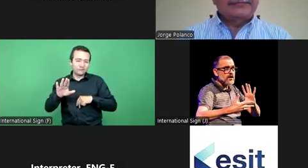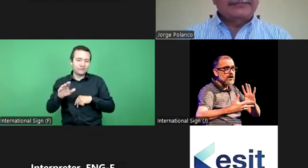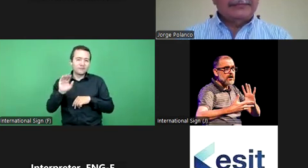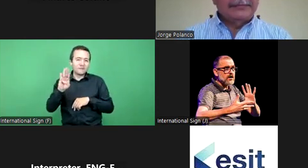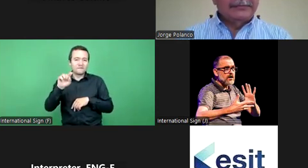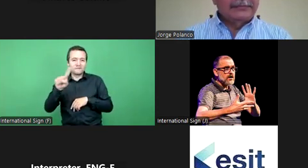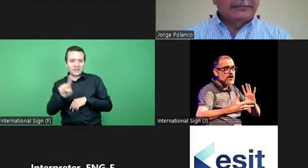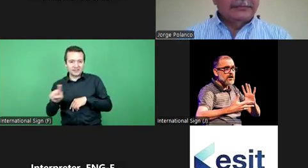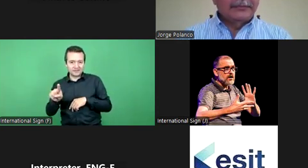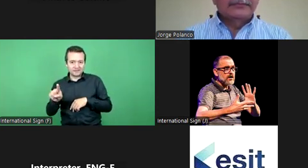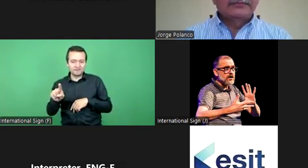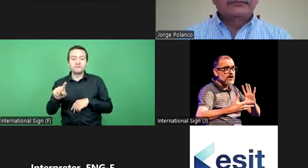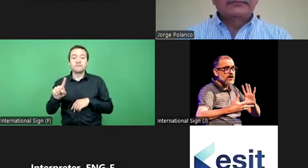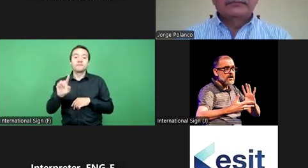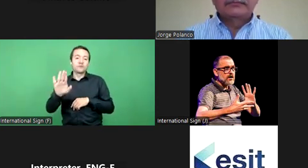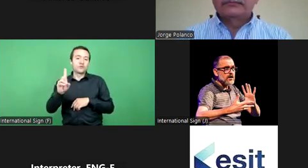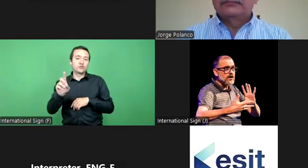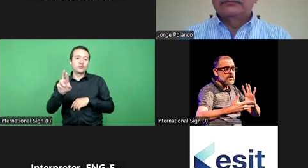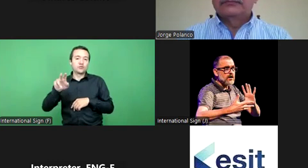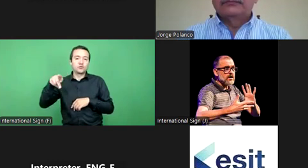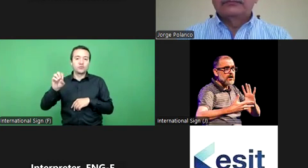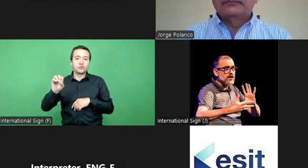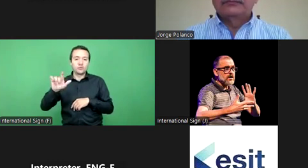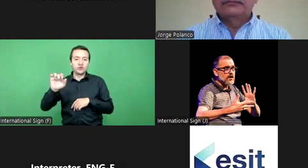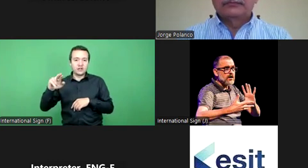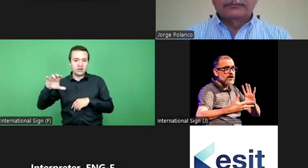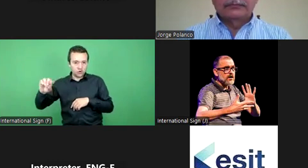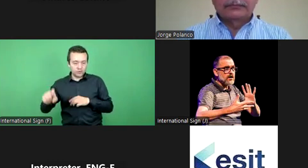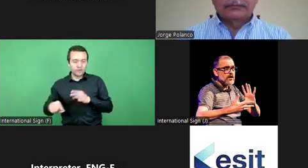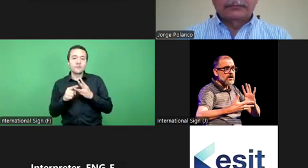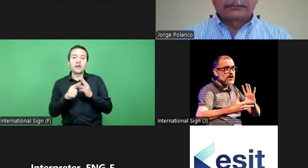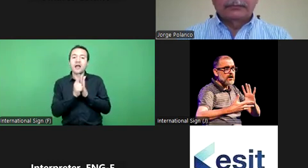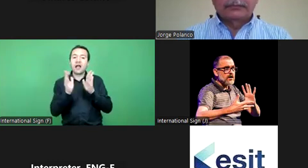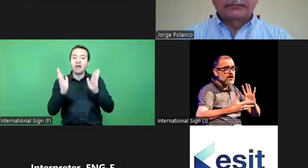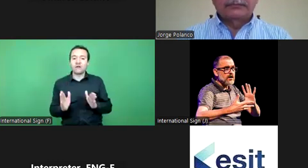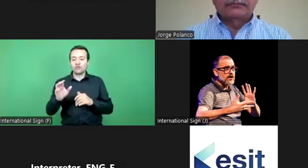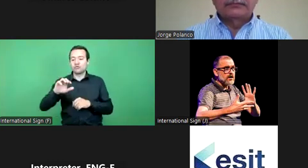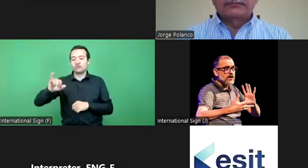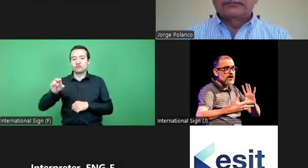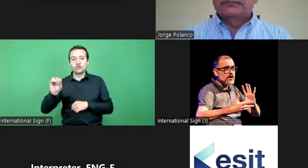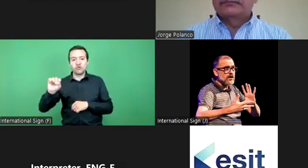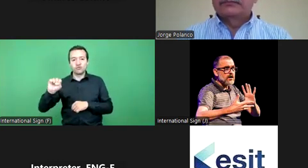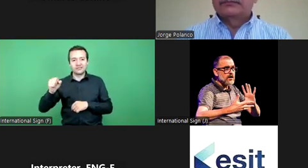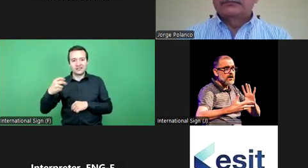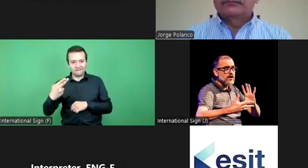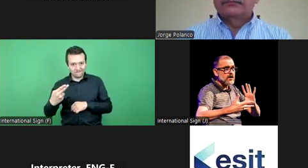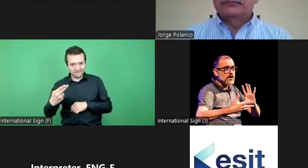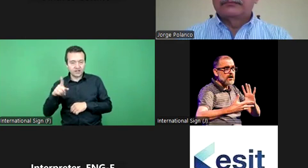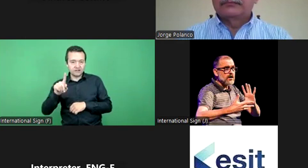Ann Joseph, Deputy Chief Medical Officer, Ministry of Health, Wellness and Environment from Antigua and